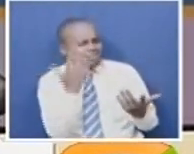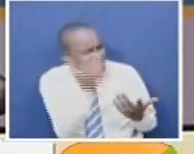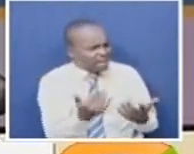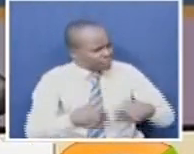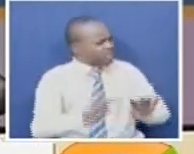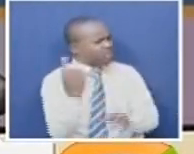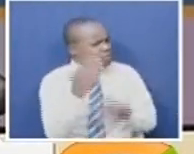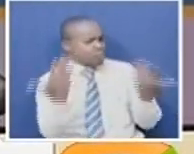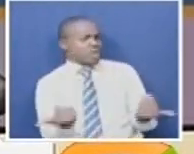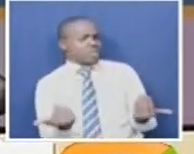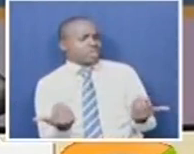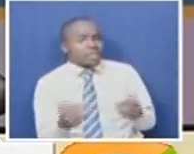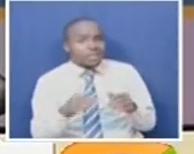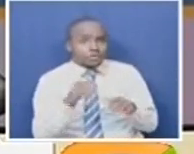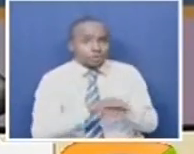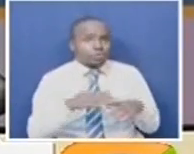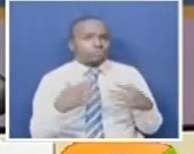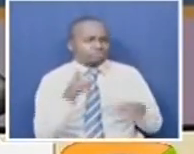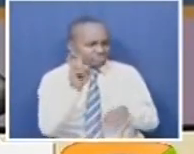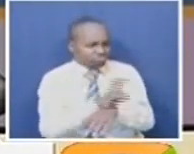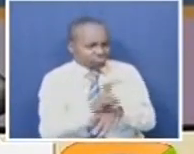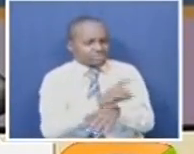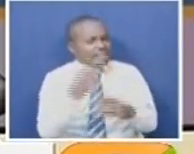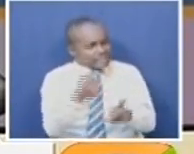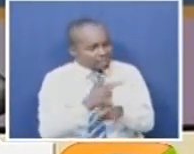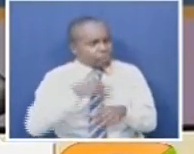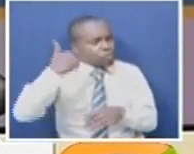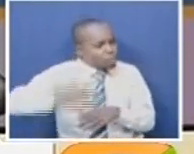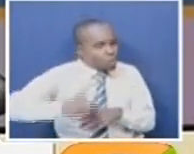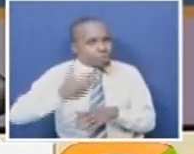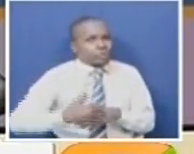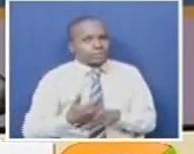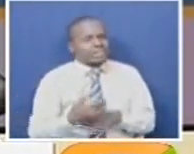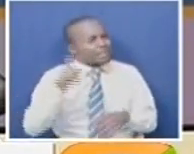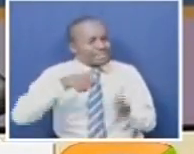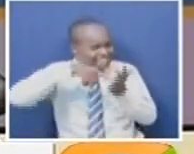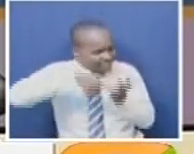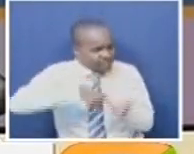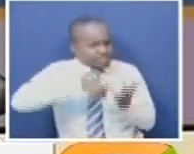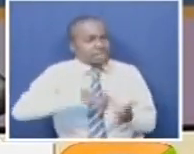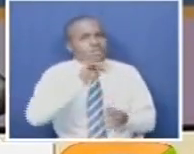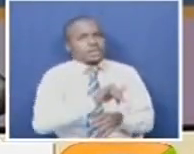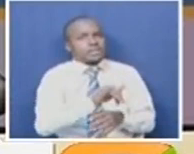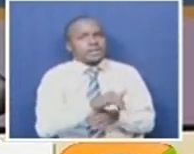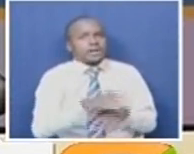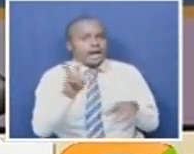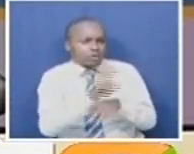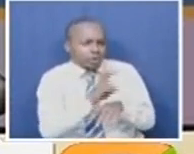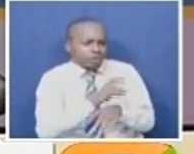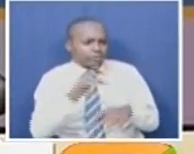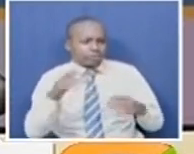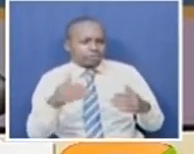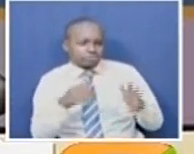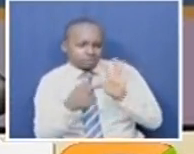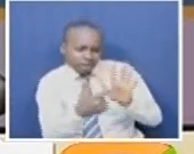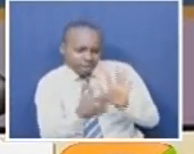thinking? You know, mm-hmm. So exercise caution always. Like, I can't overemphasize that. Yeah. And look out for signs of abuse